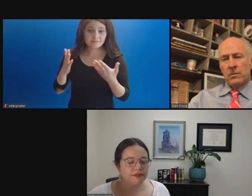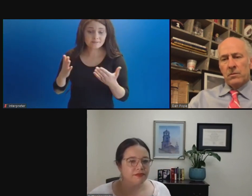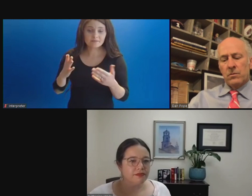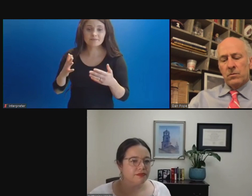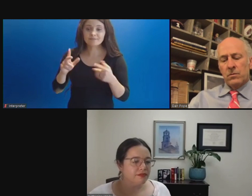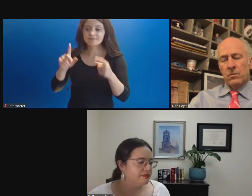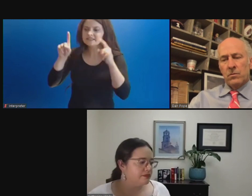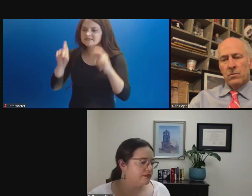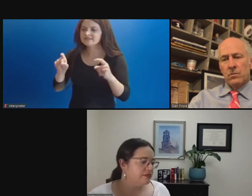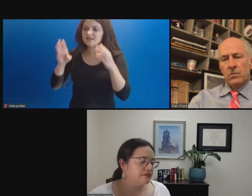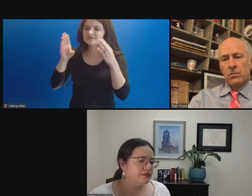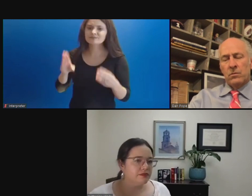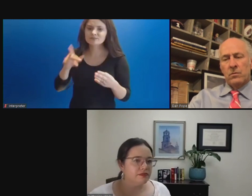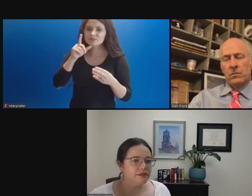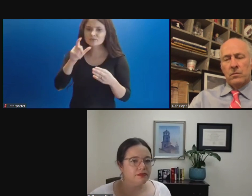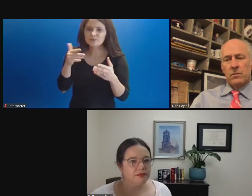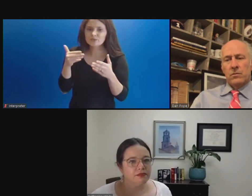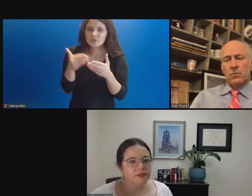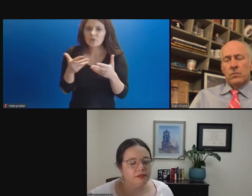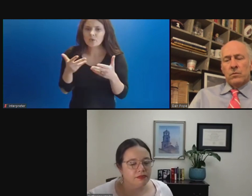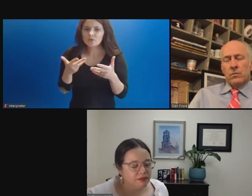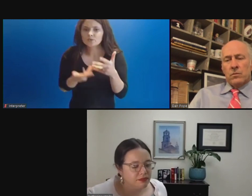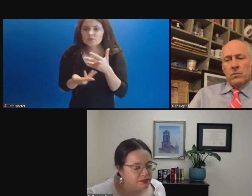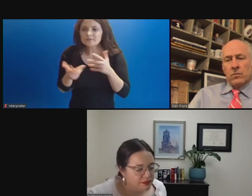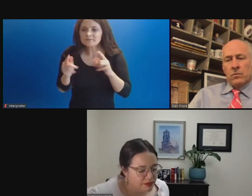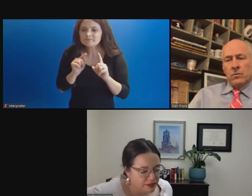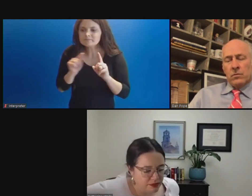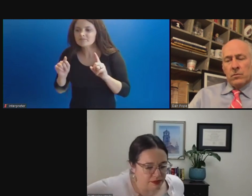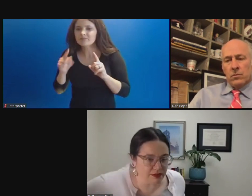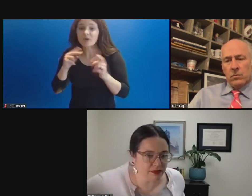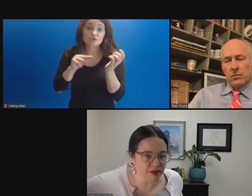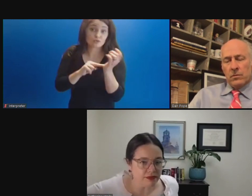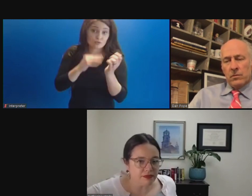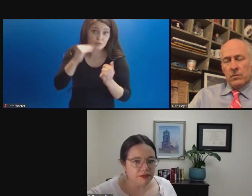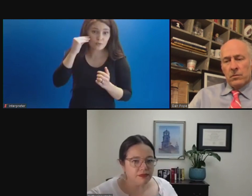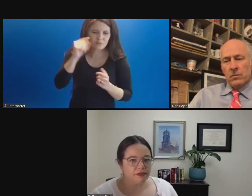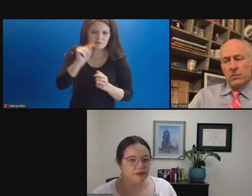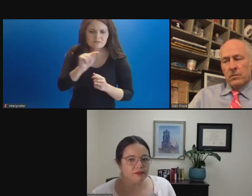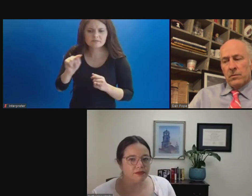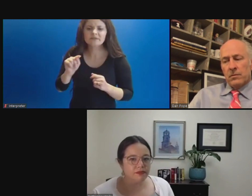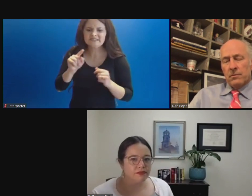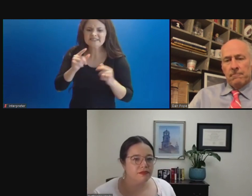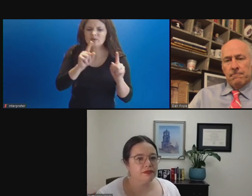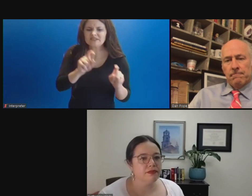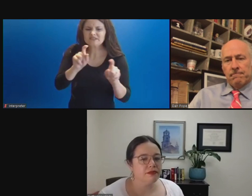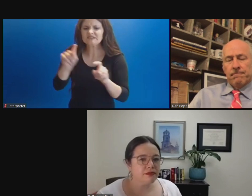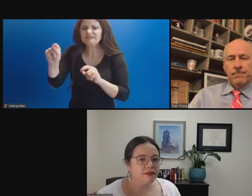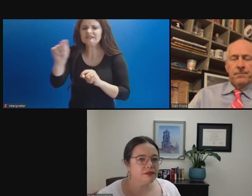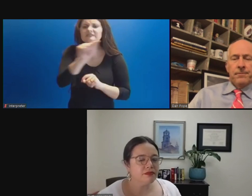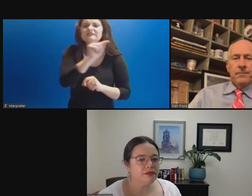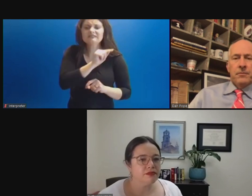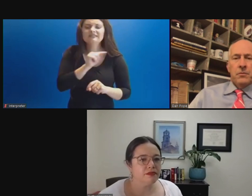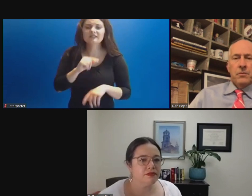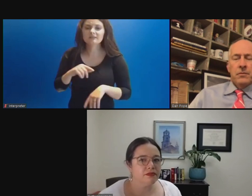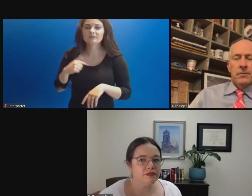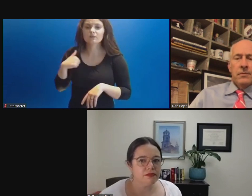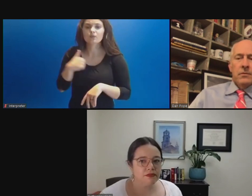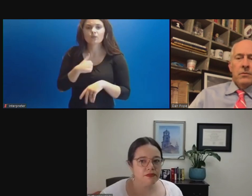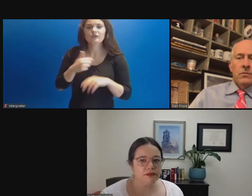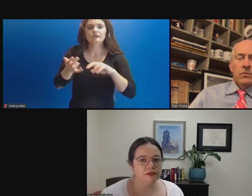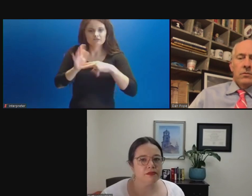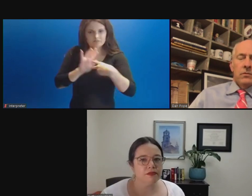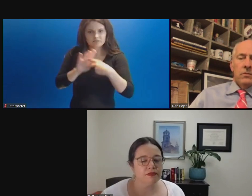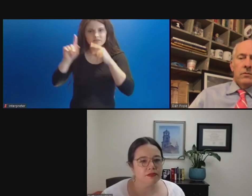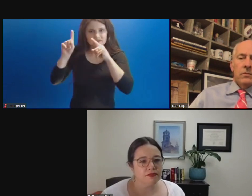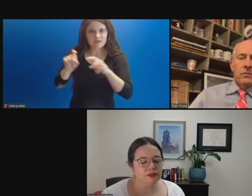testing people that are in close proximity to each other, say in a nursing home. We've done some purposeful testing of individuals